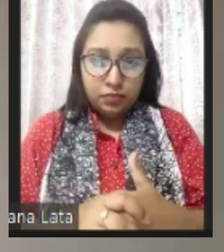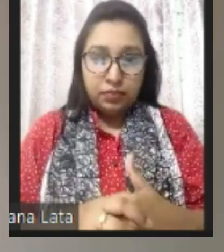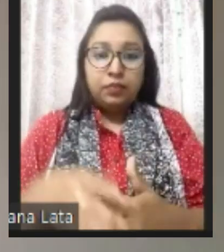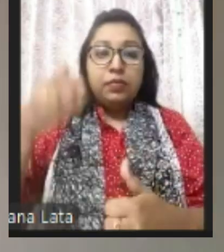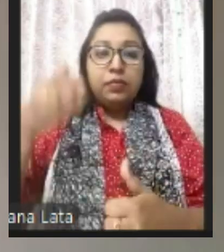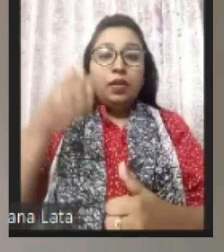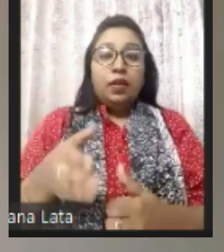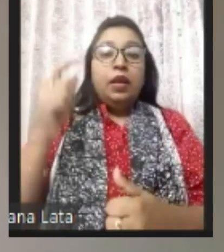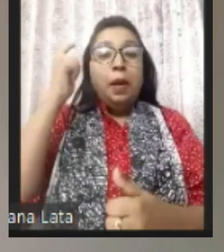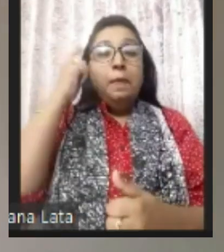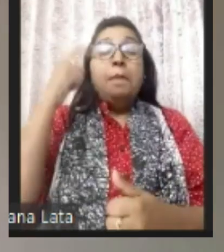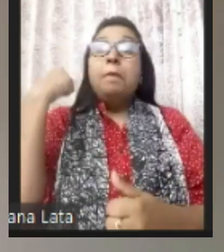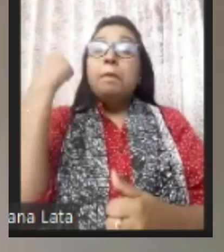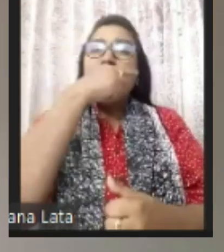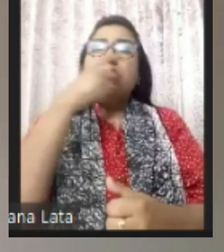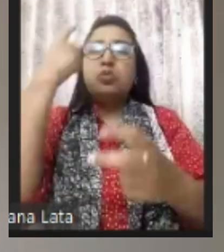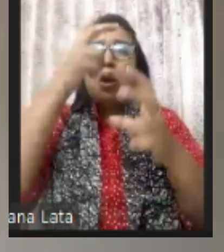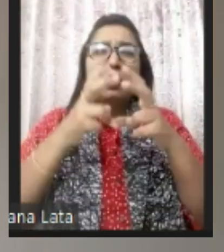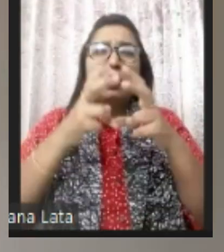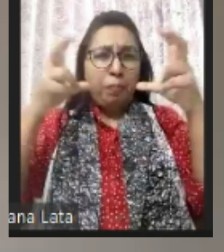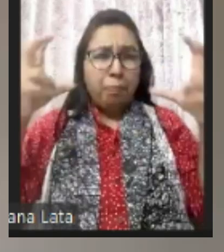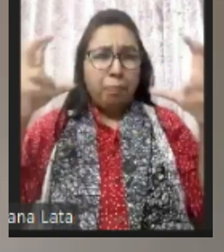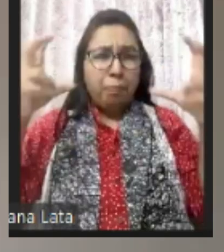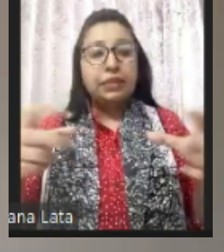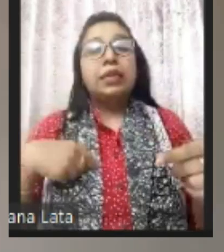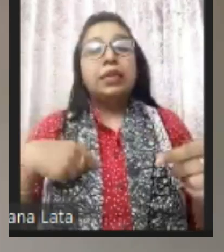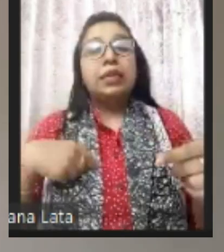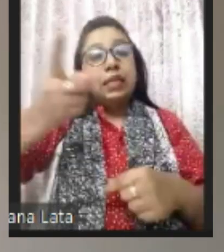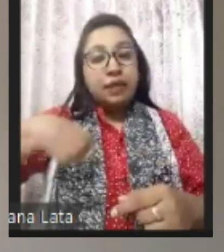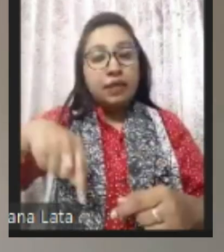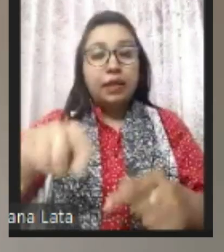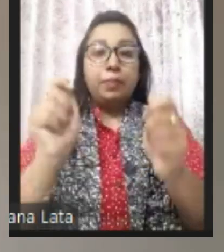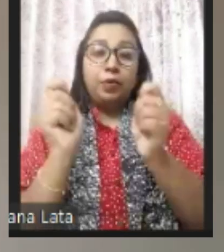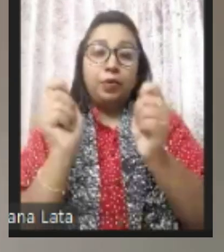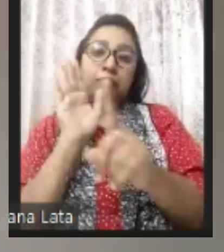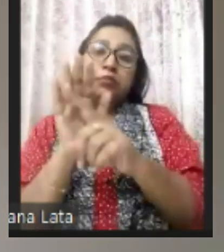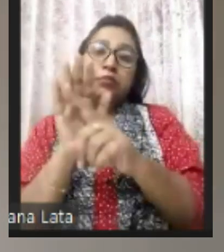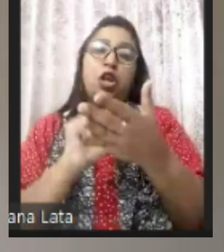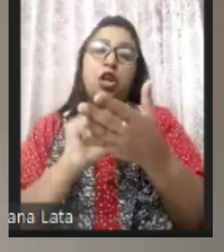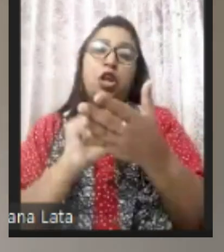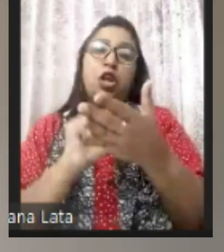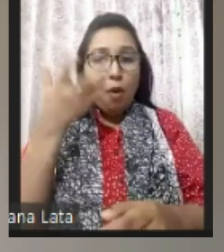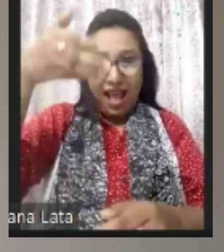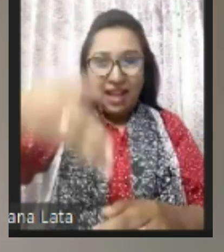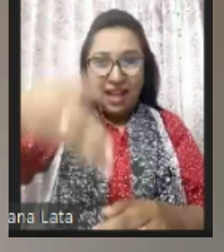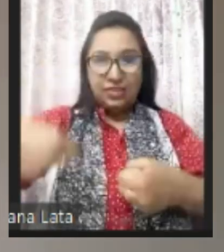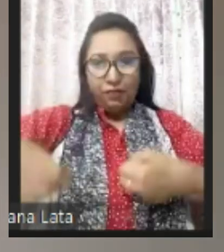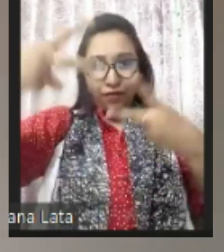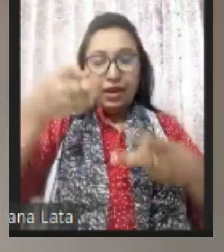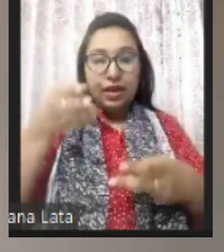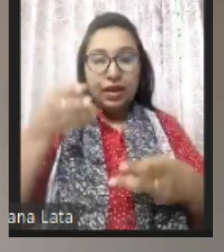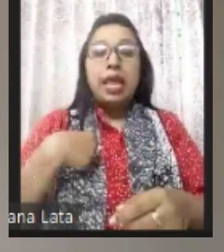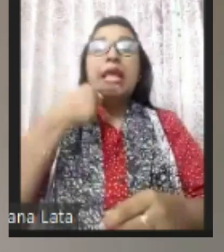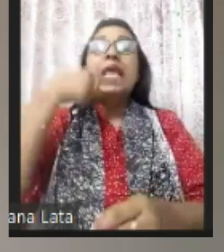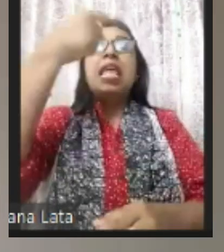for everyone. For example, we've got captioning here. Captioning of conference calls, Zoom